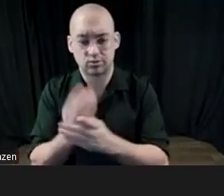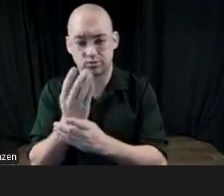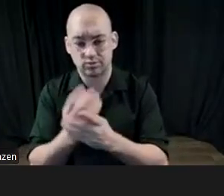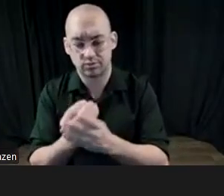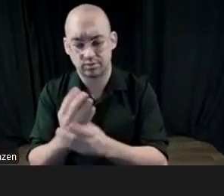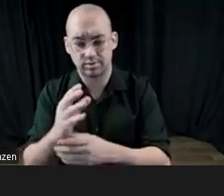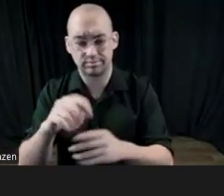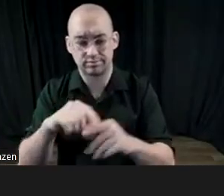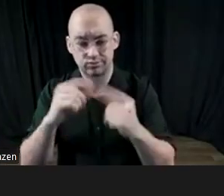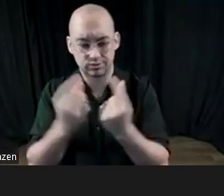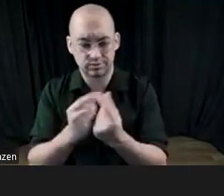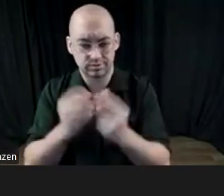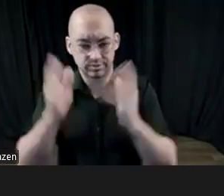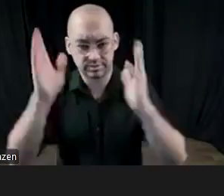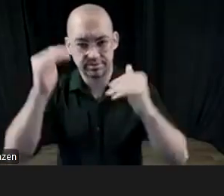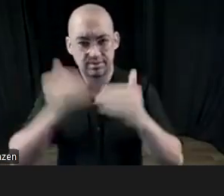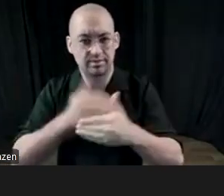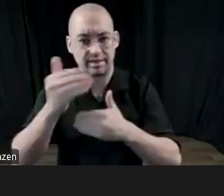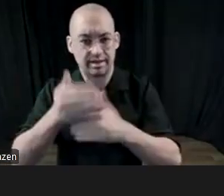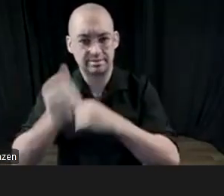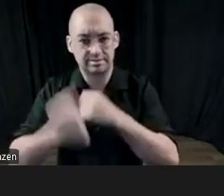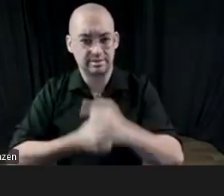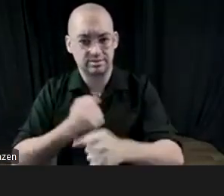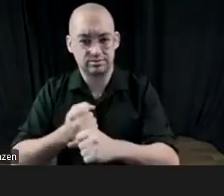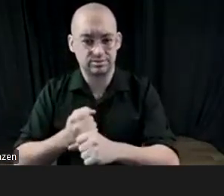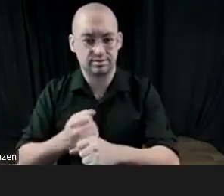we're anticipating in the next several years. So thank you so much.